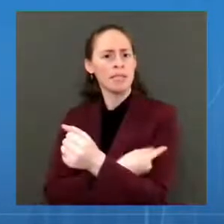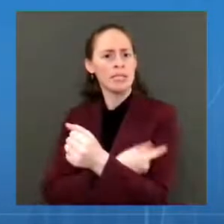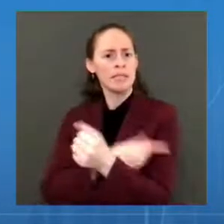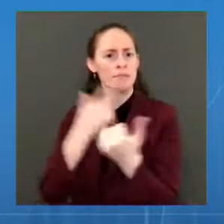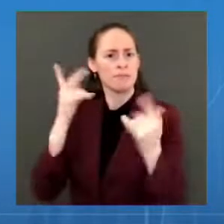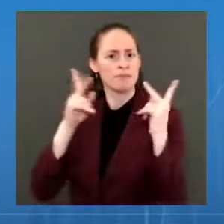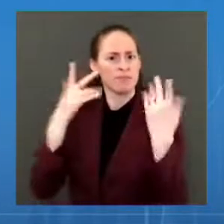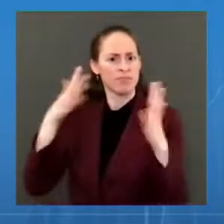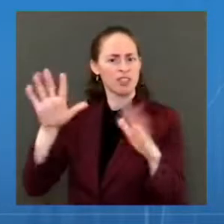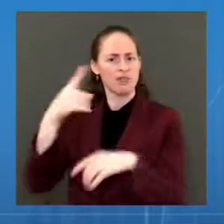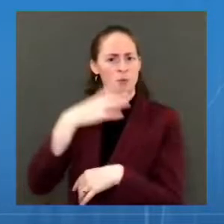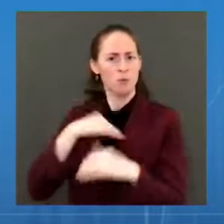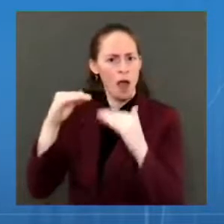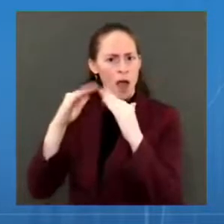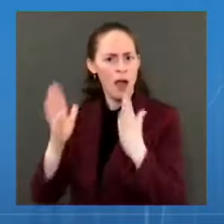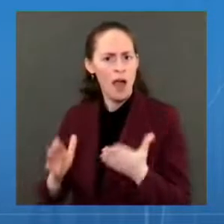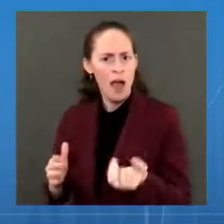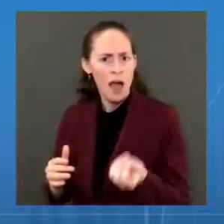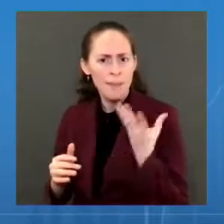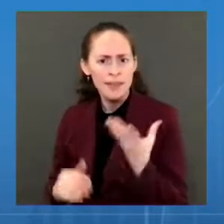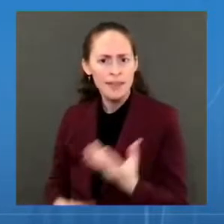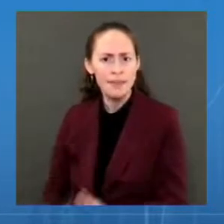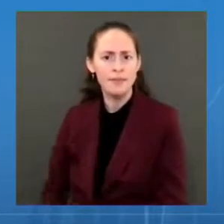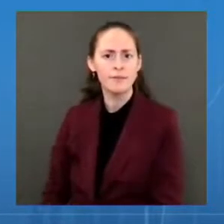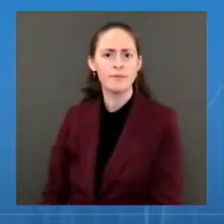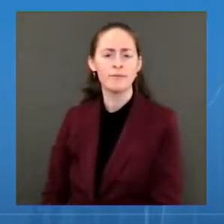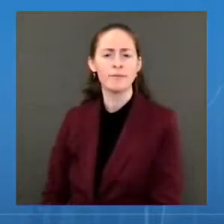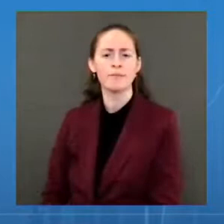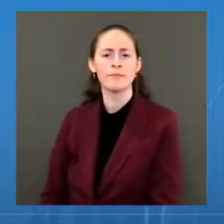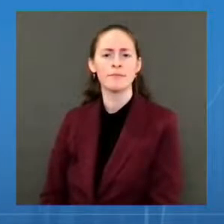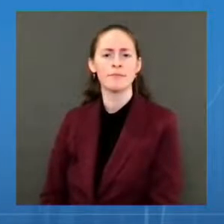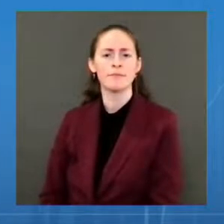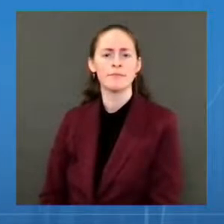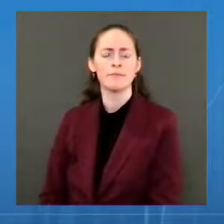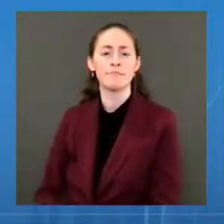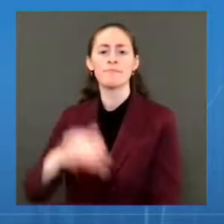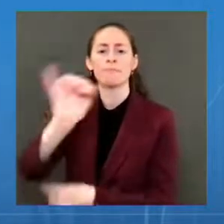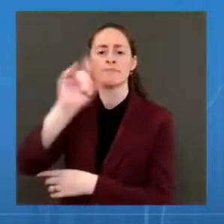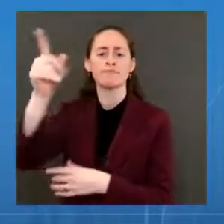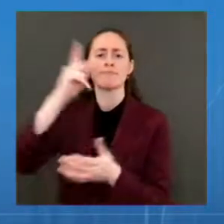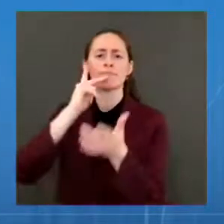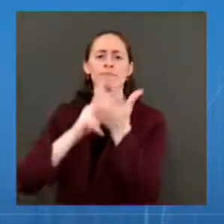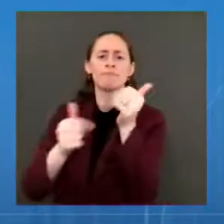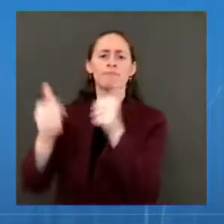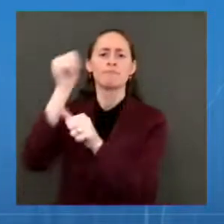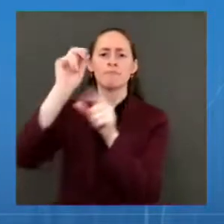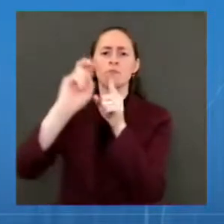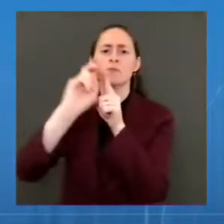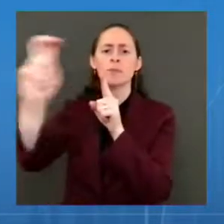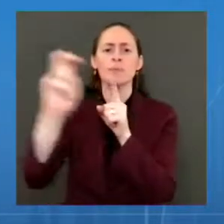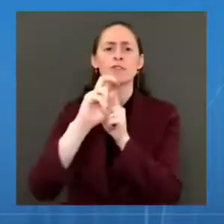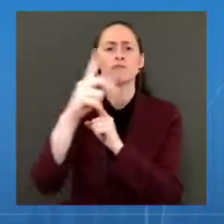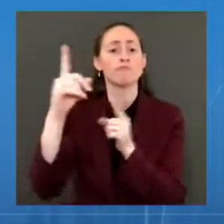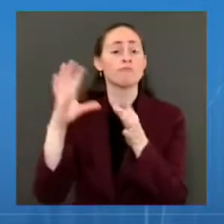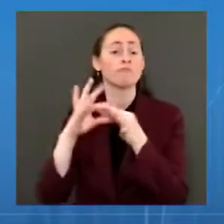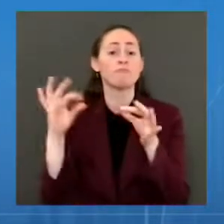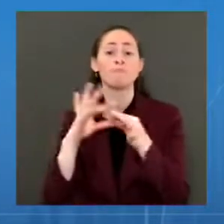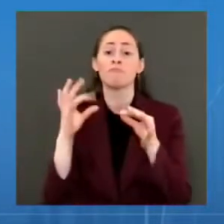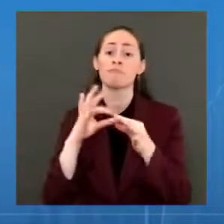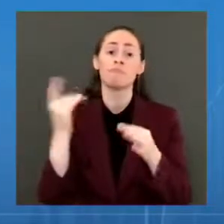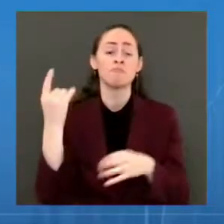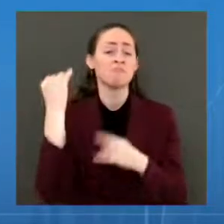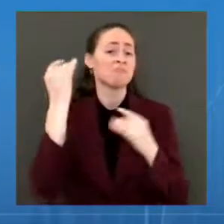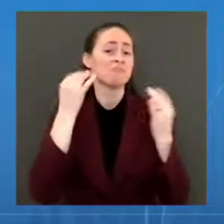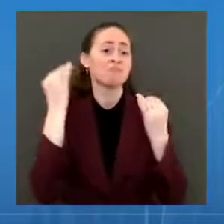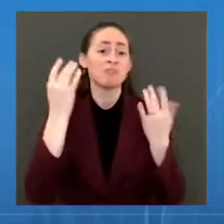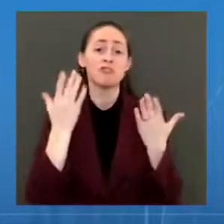weekend, Secretary of Transportation Pete Buttigieg suggested that the domestic vaccine mandate for domestic travel was